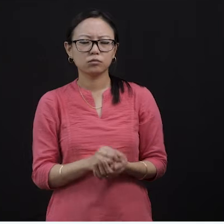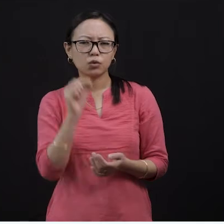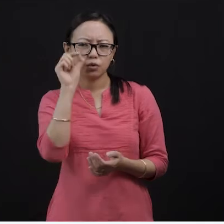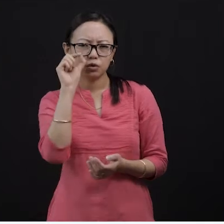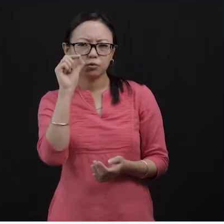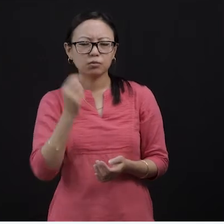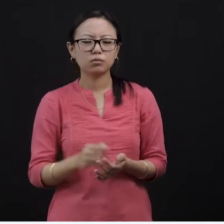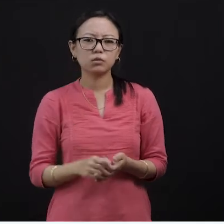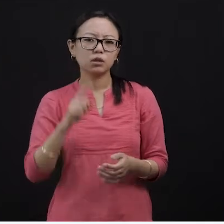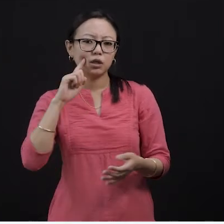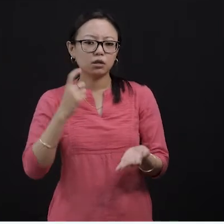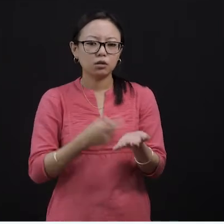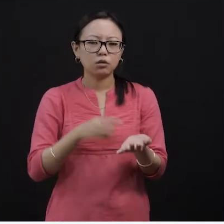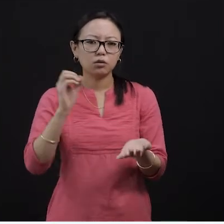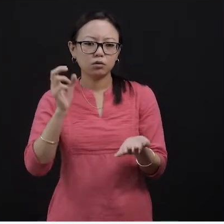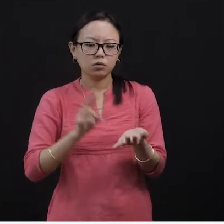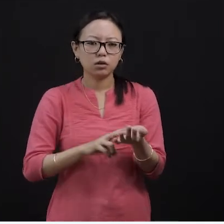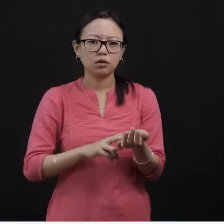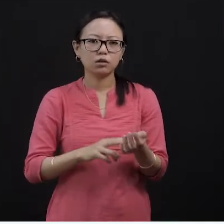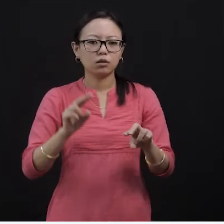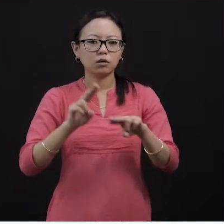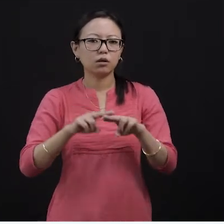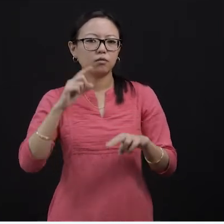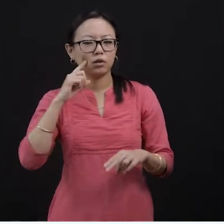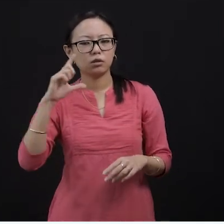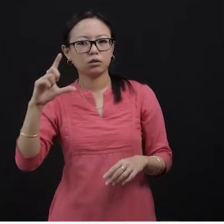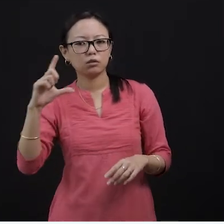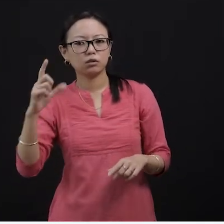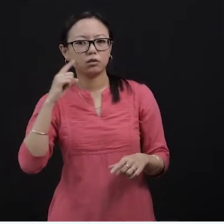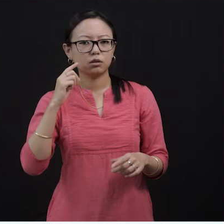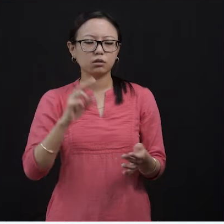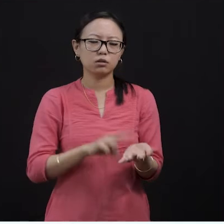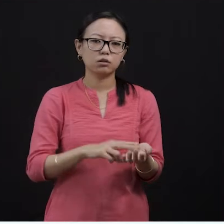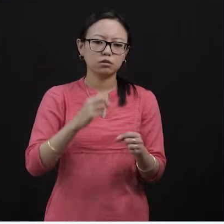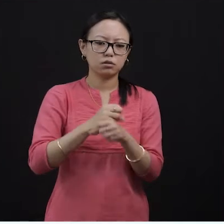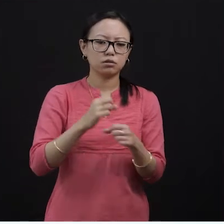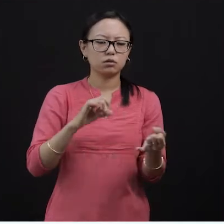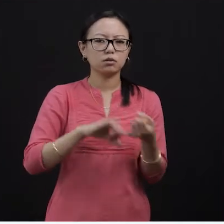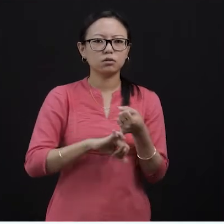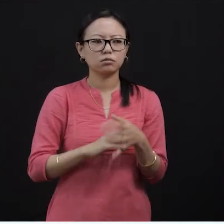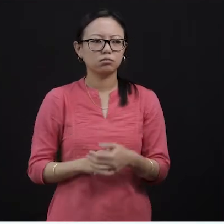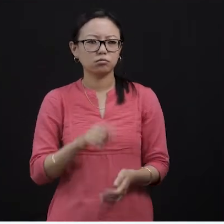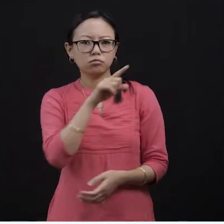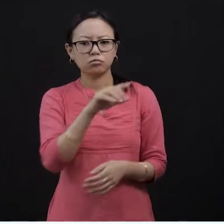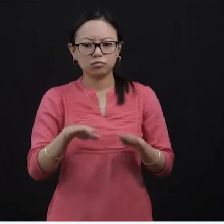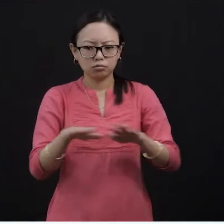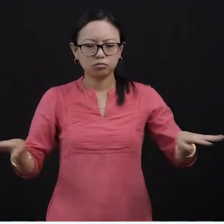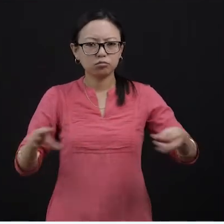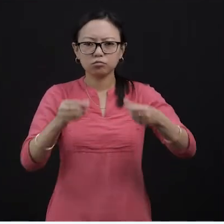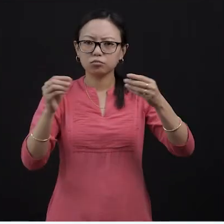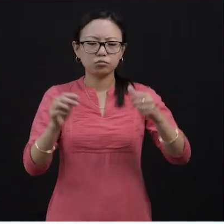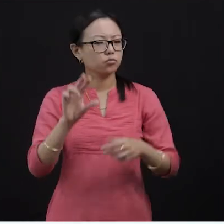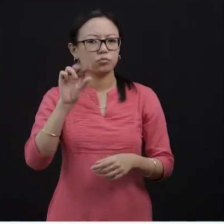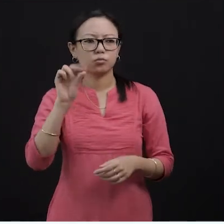small pieces of irons. Okay, this is not a soil. These are irons, a small piece of iron, which we